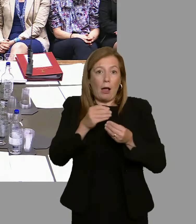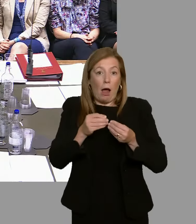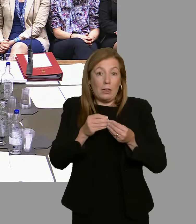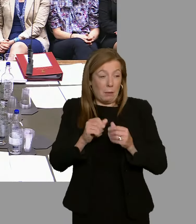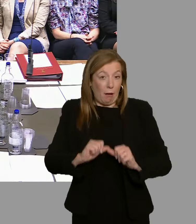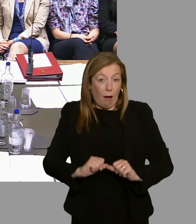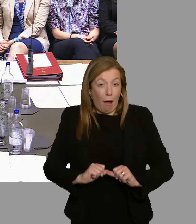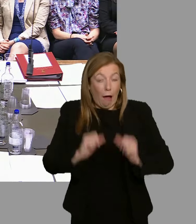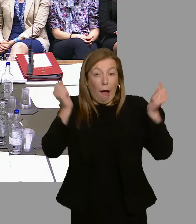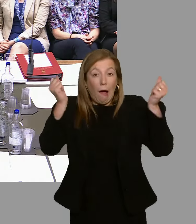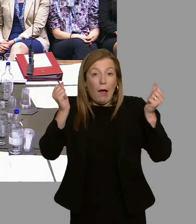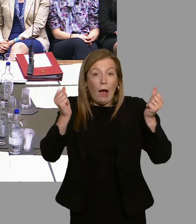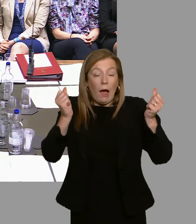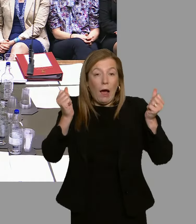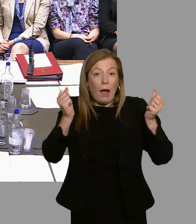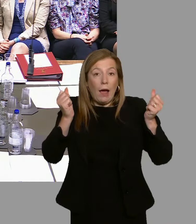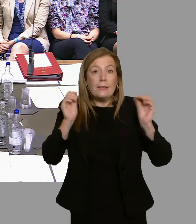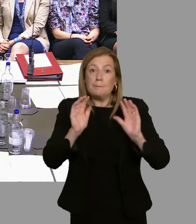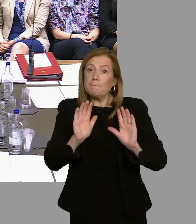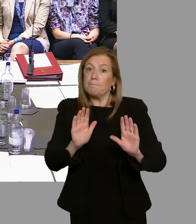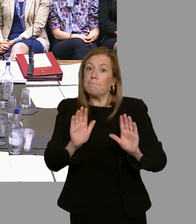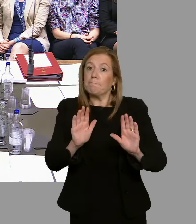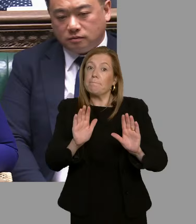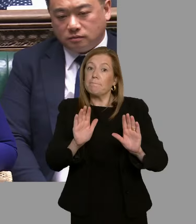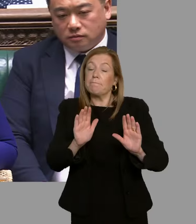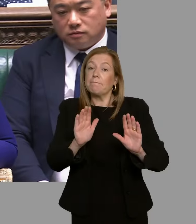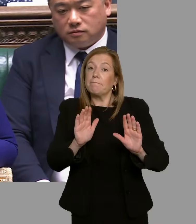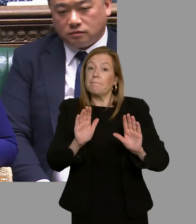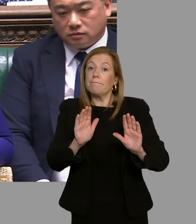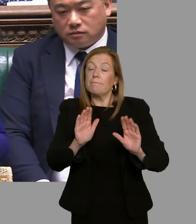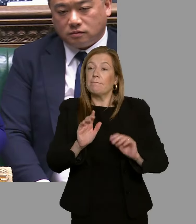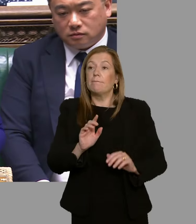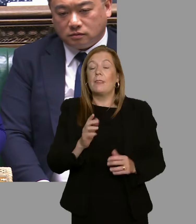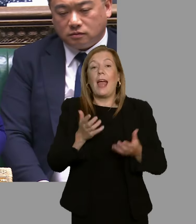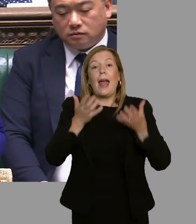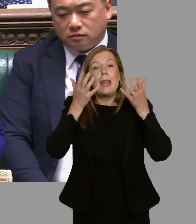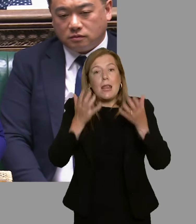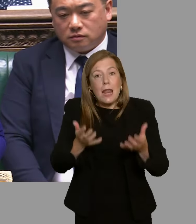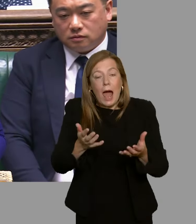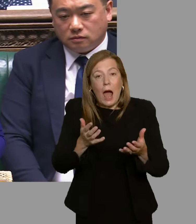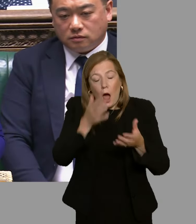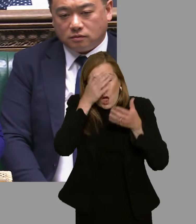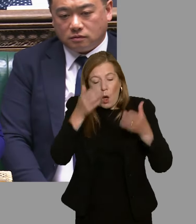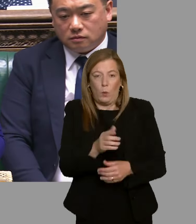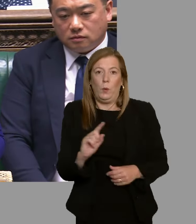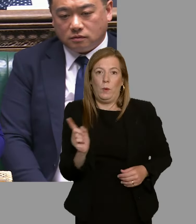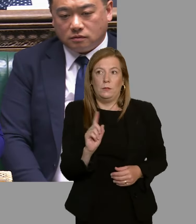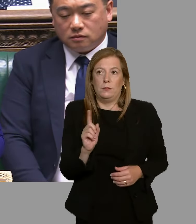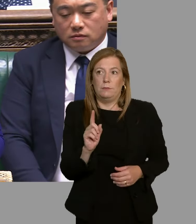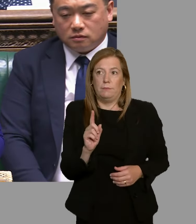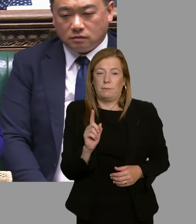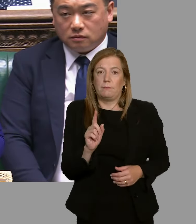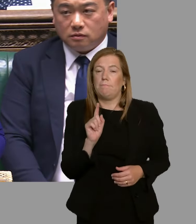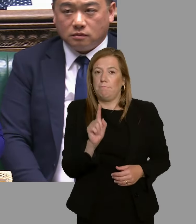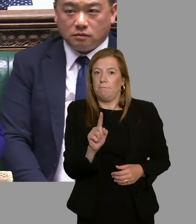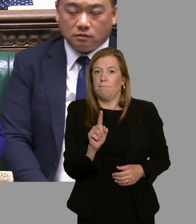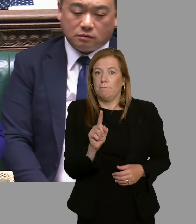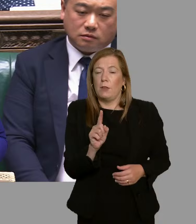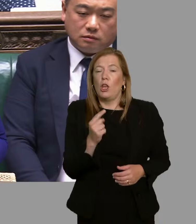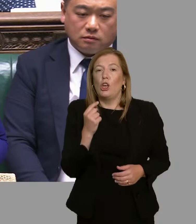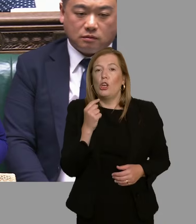Let's talk about what is happening today. Let's look at Beals, a 180-year-old department store in Dorset.